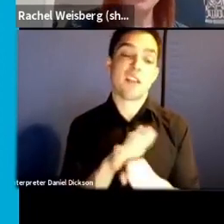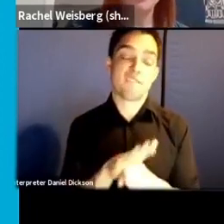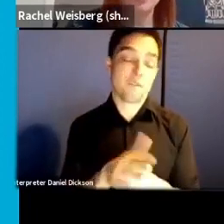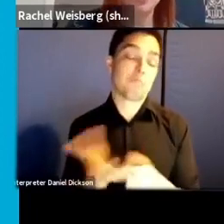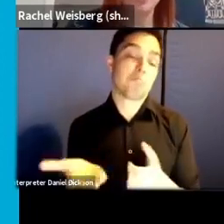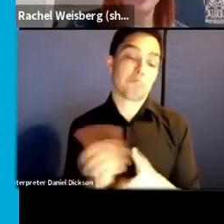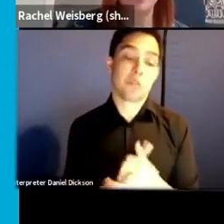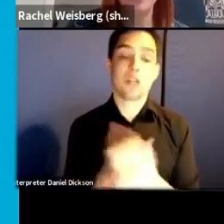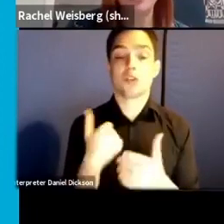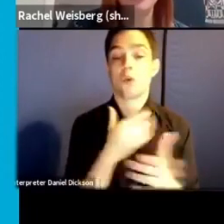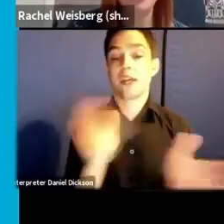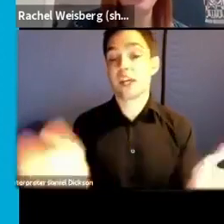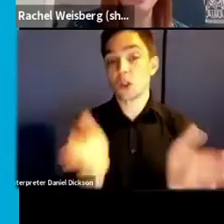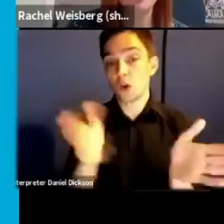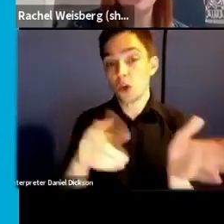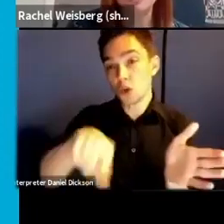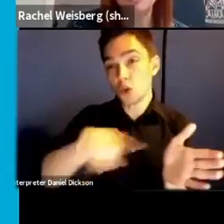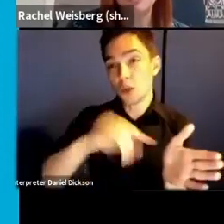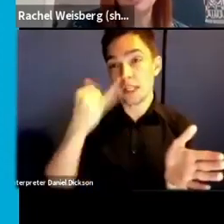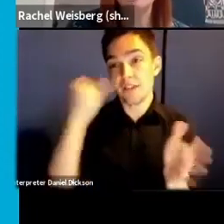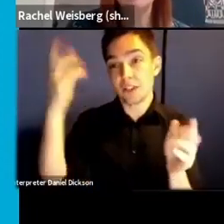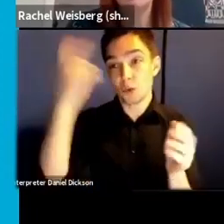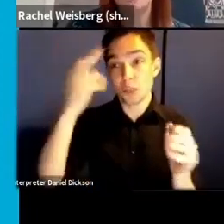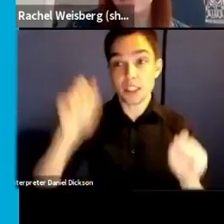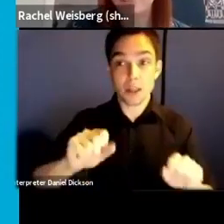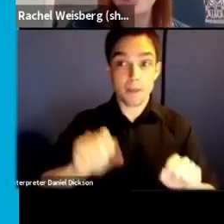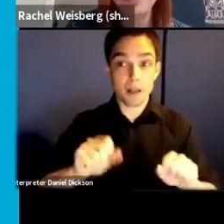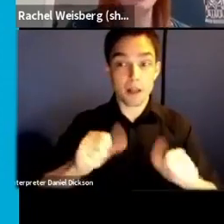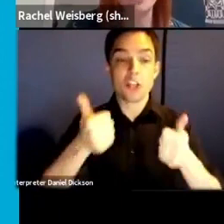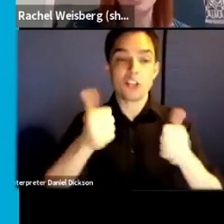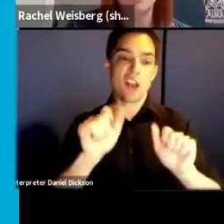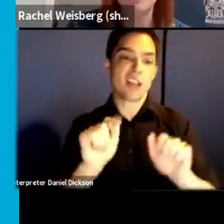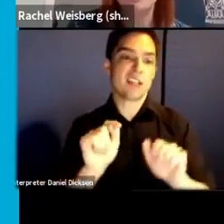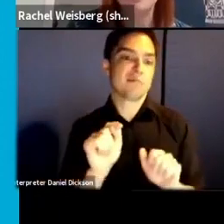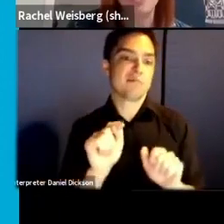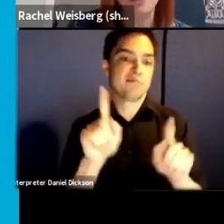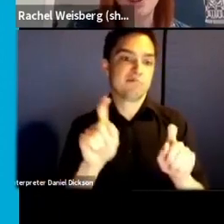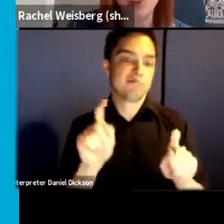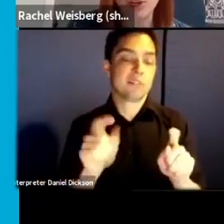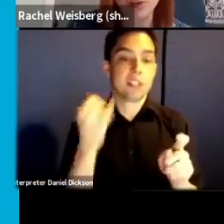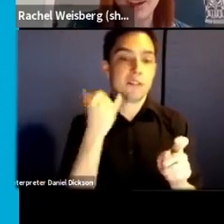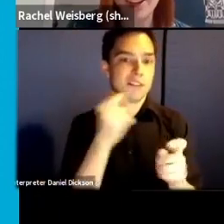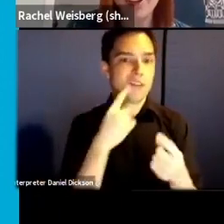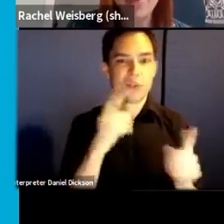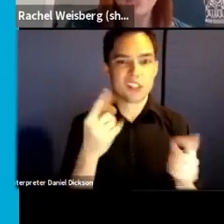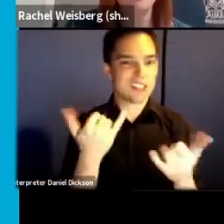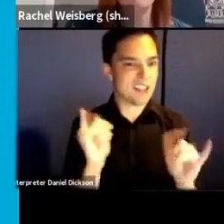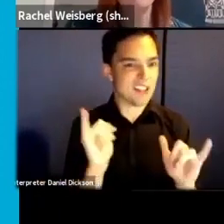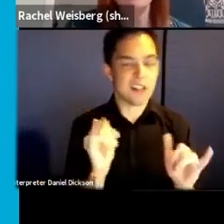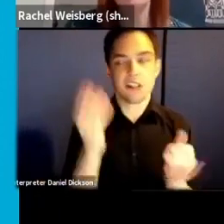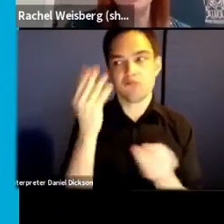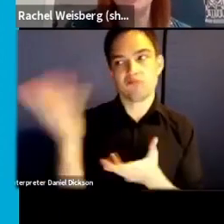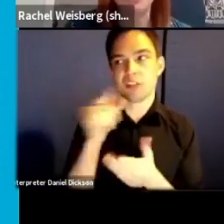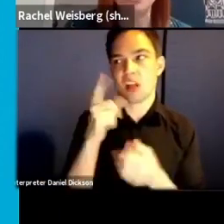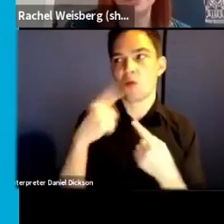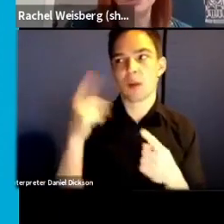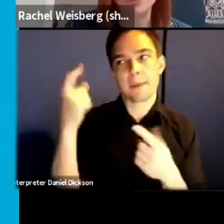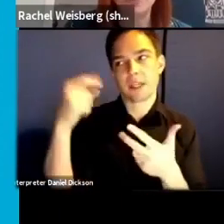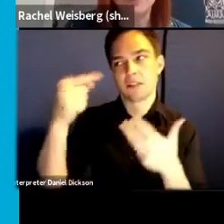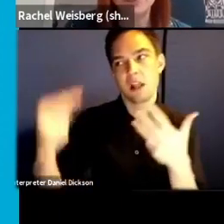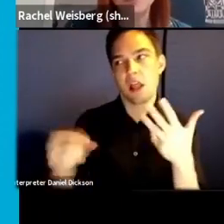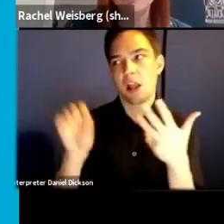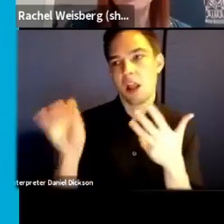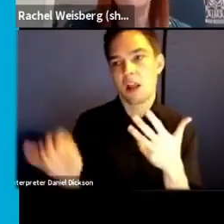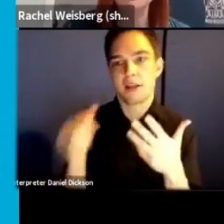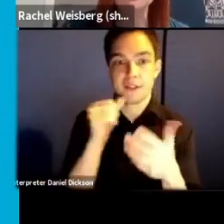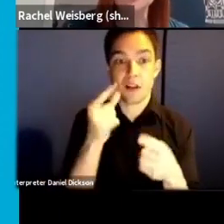what we encourage you to do is, if it's reasonable, try it. And then if it's not working, tell your employer why. And if something really isn't going to work